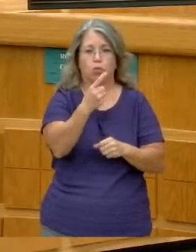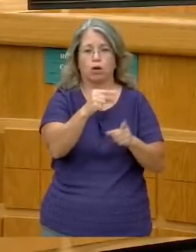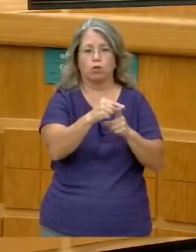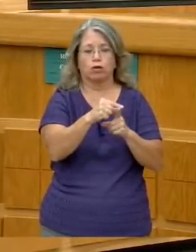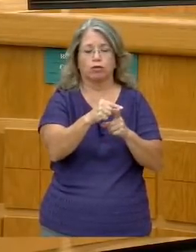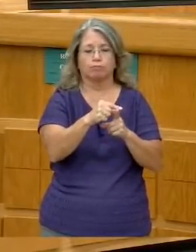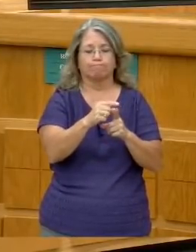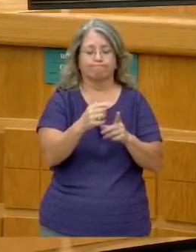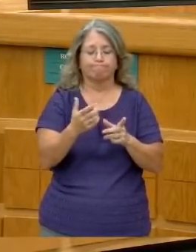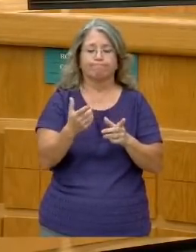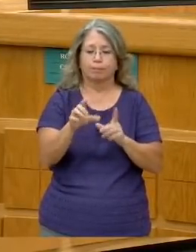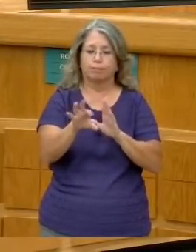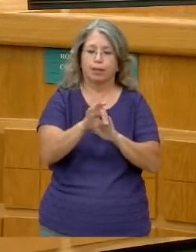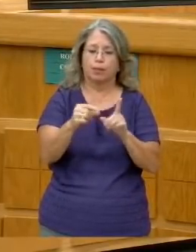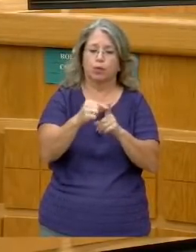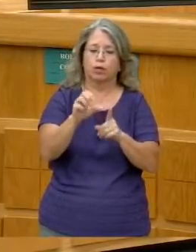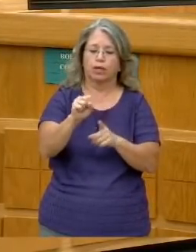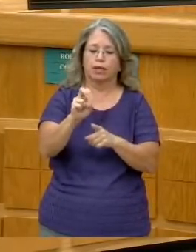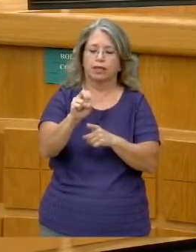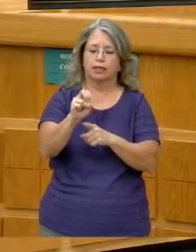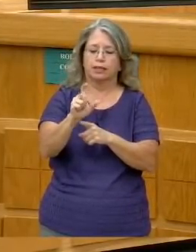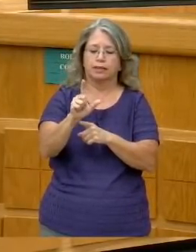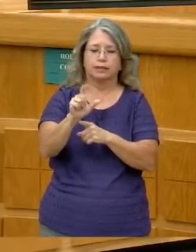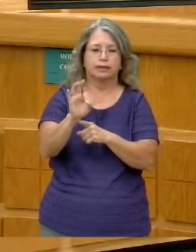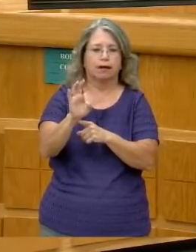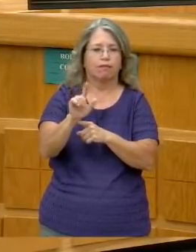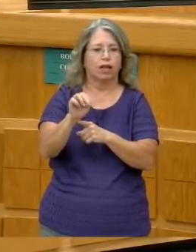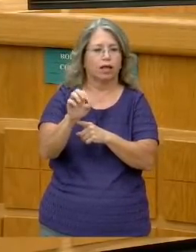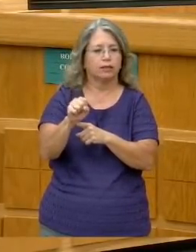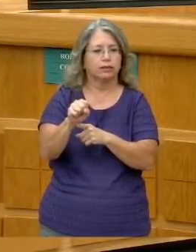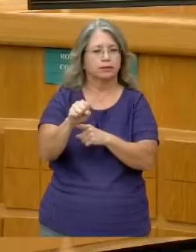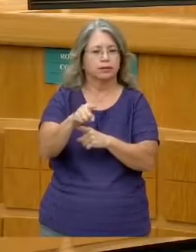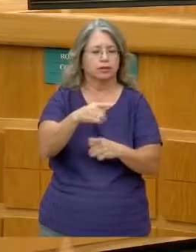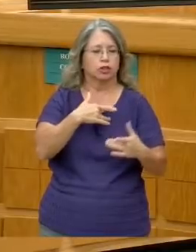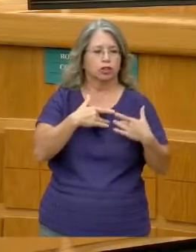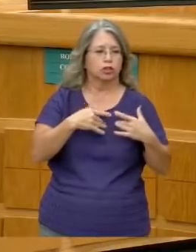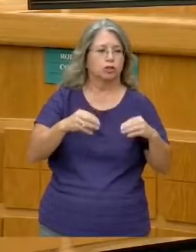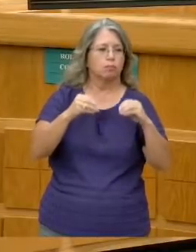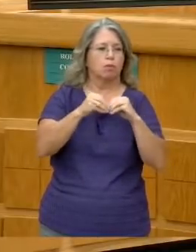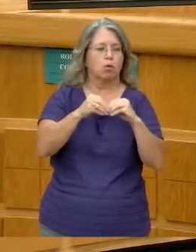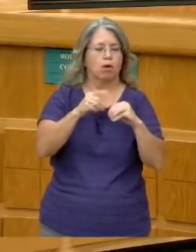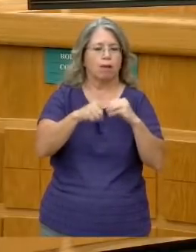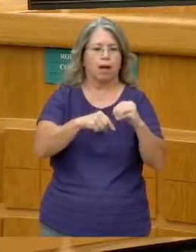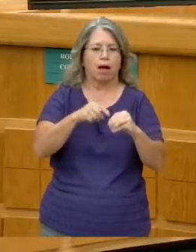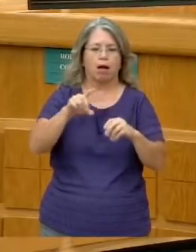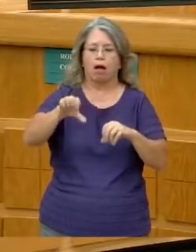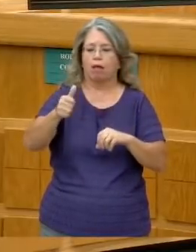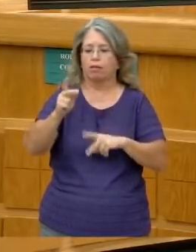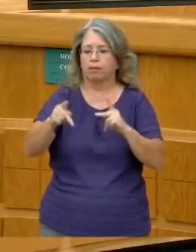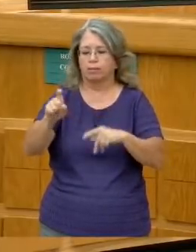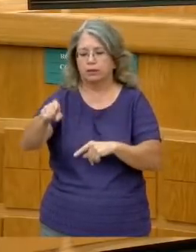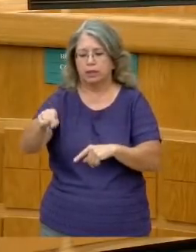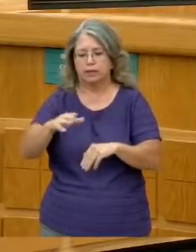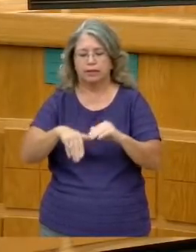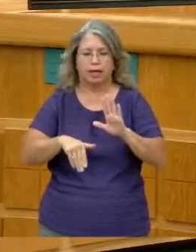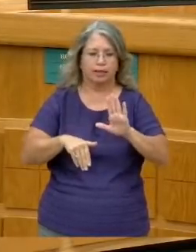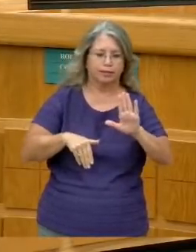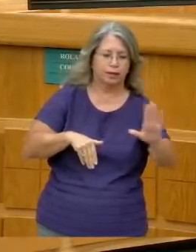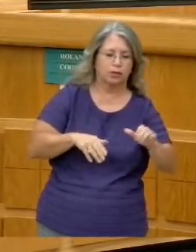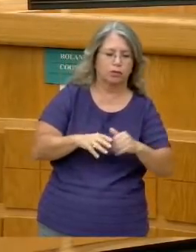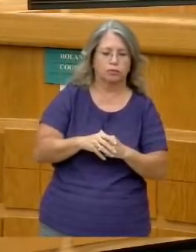selfless. To be concerned more with the needs of others than one's own, to be considerate towards